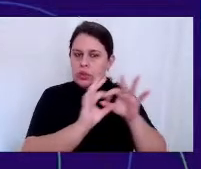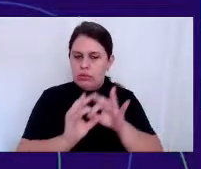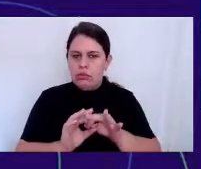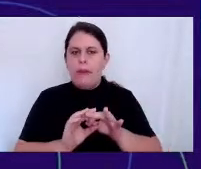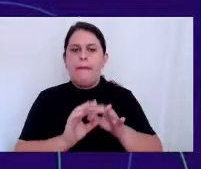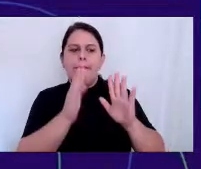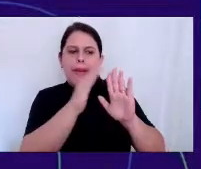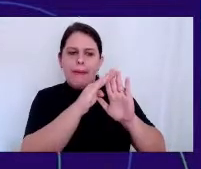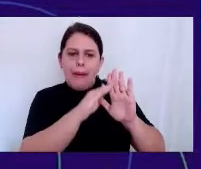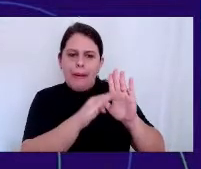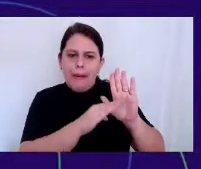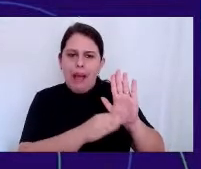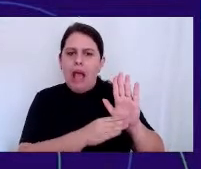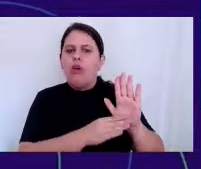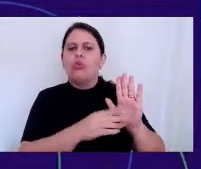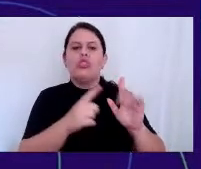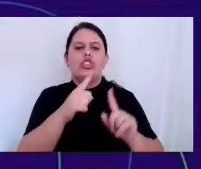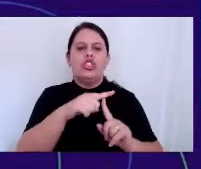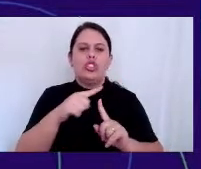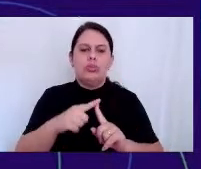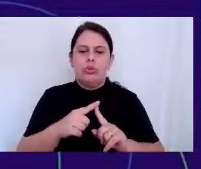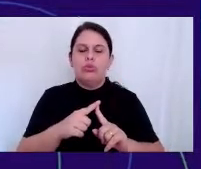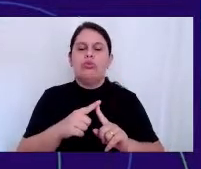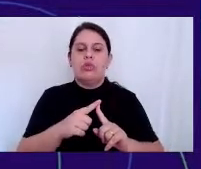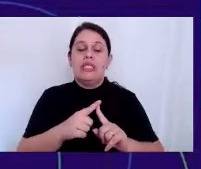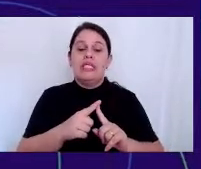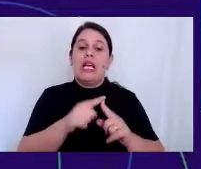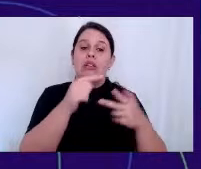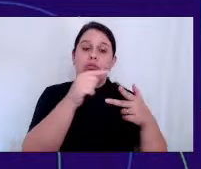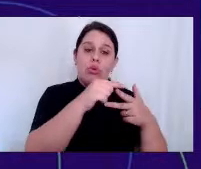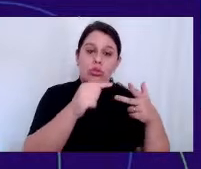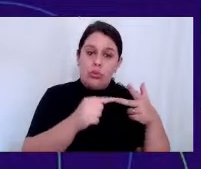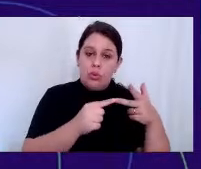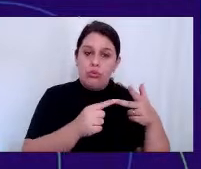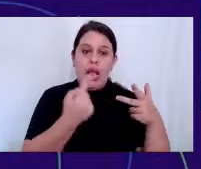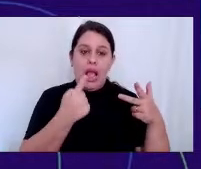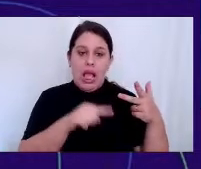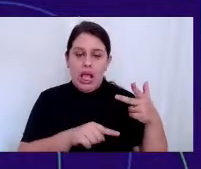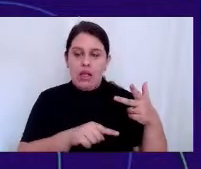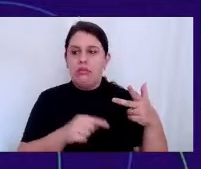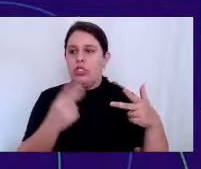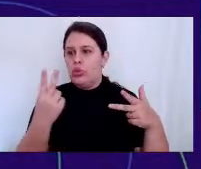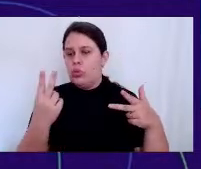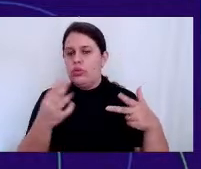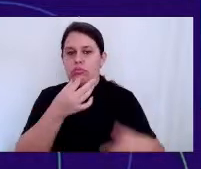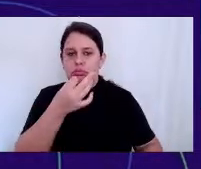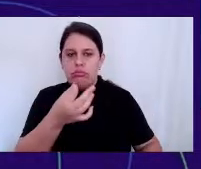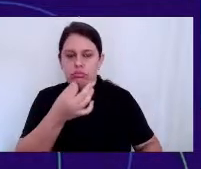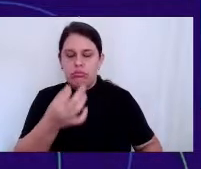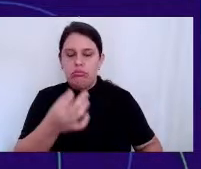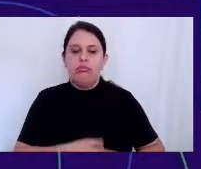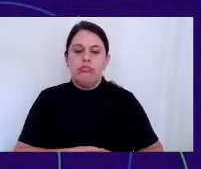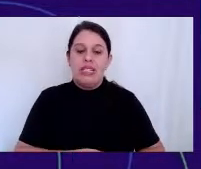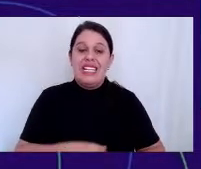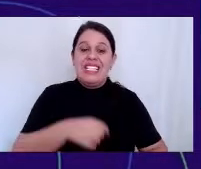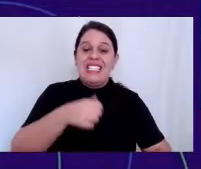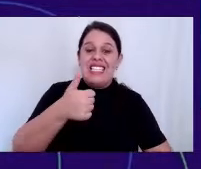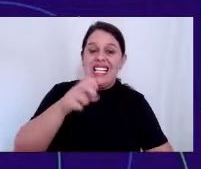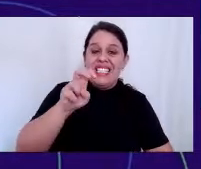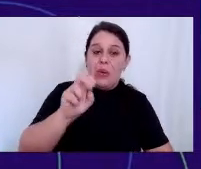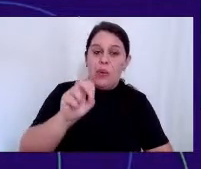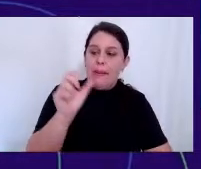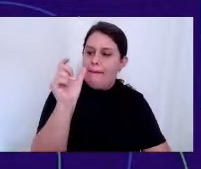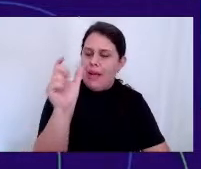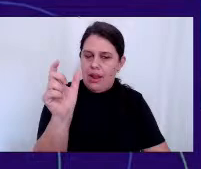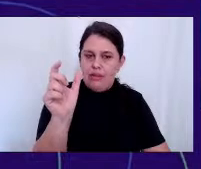2 suggestions. I specified the length, 150 words, and I also added that lexis should be appropriate